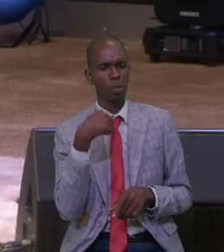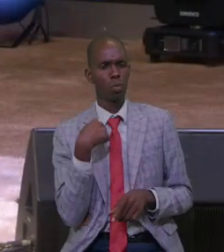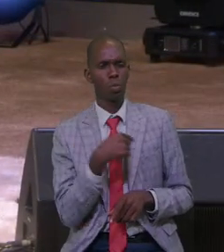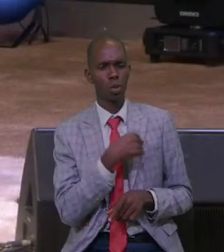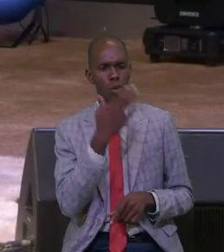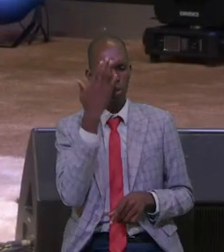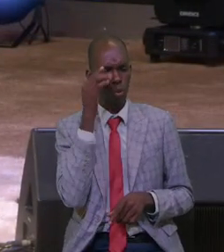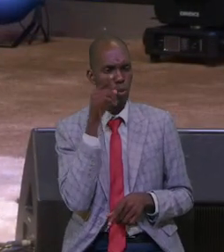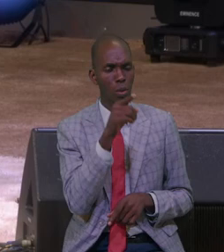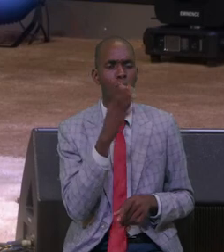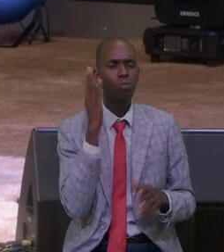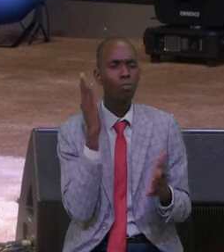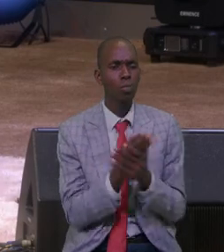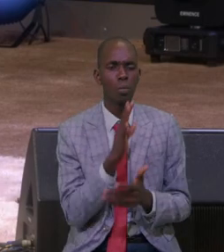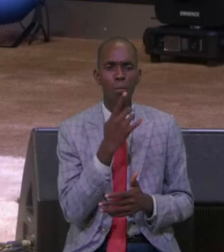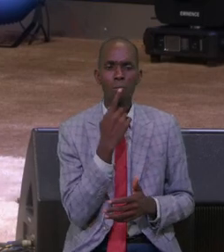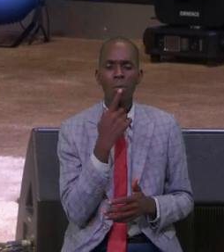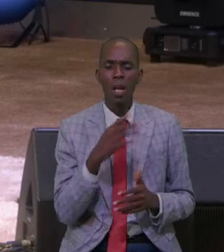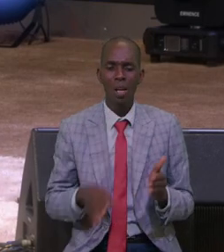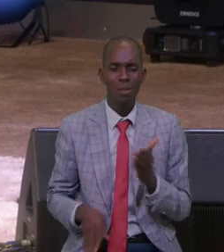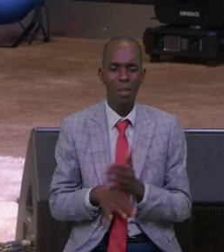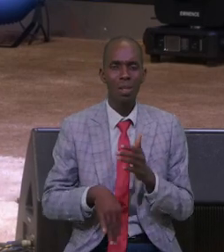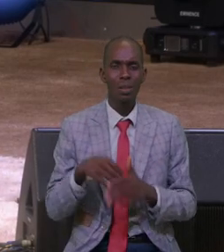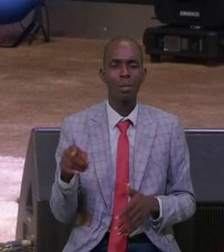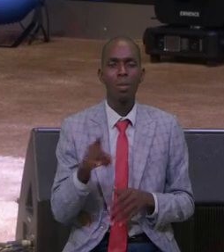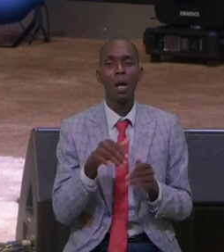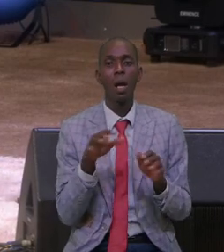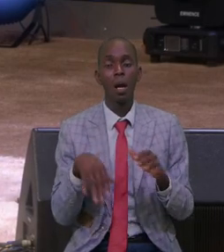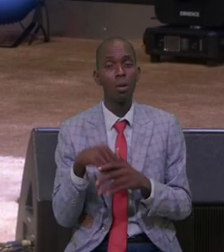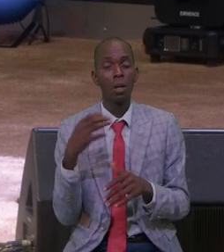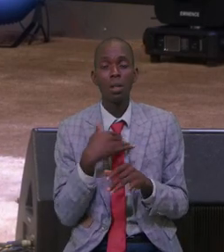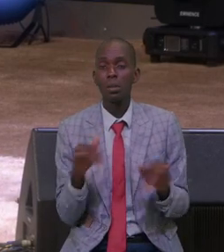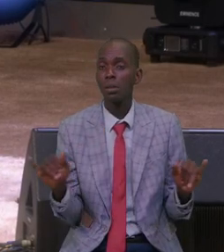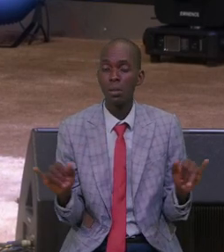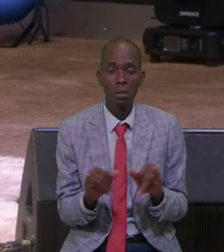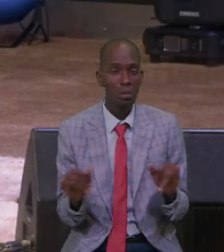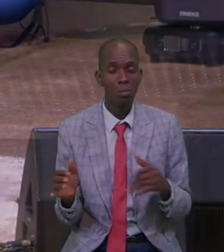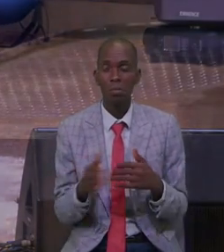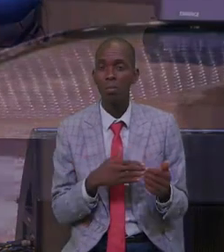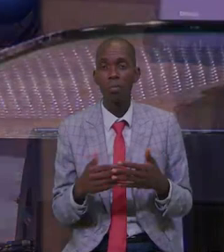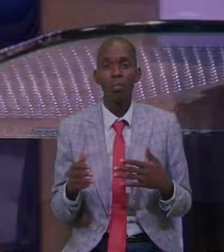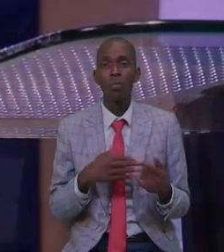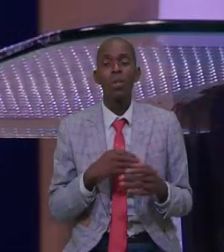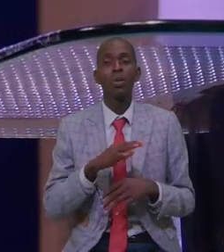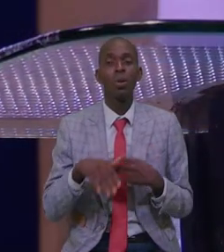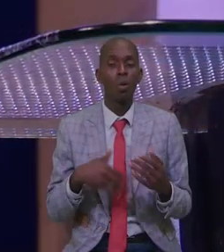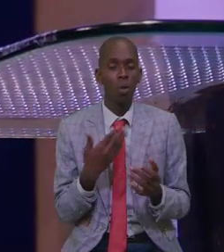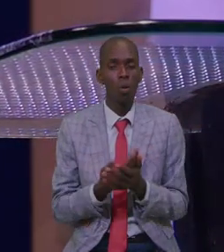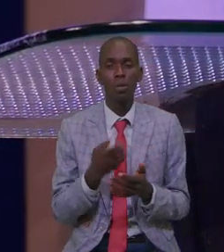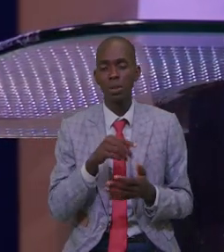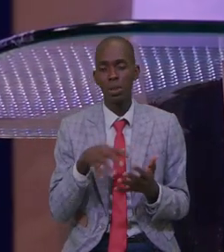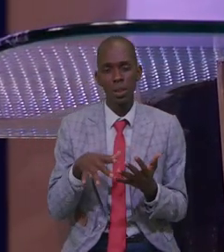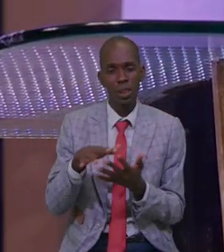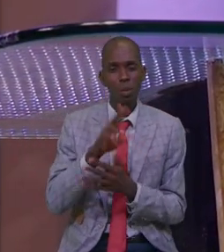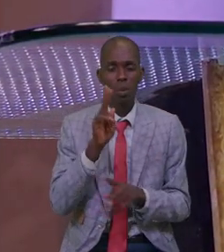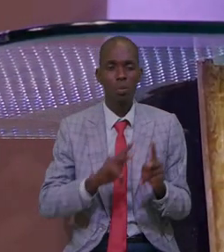shut them up and he cast them out. But all the same, those Jewish people fell at because